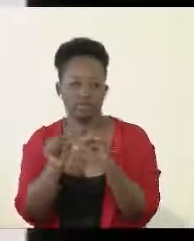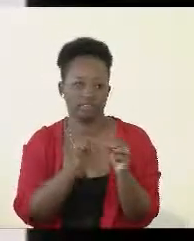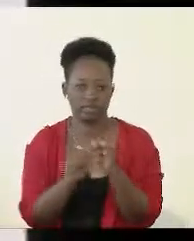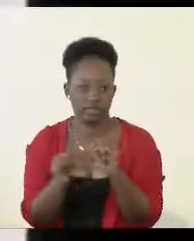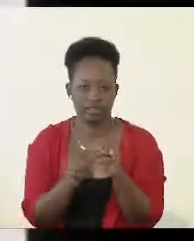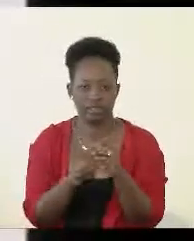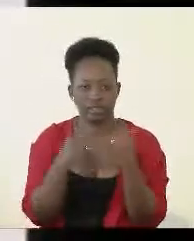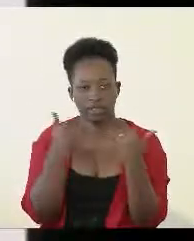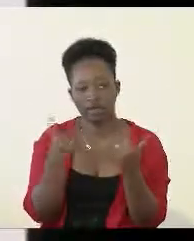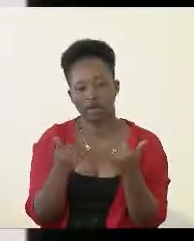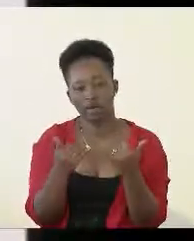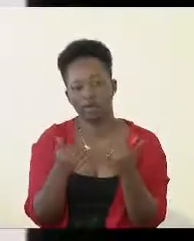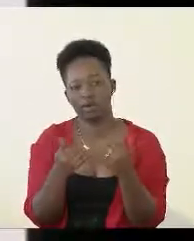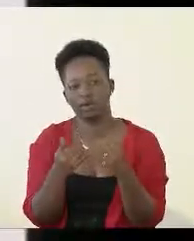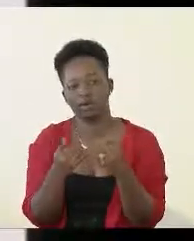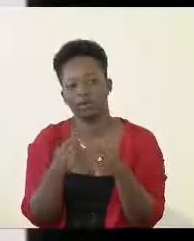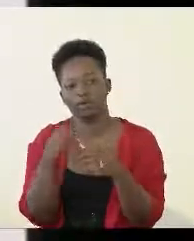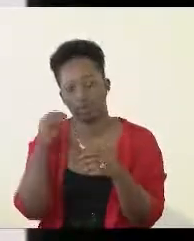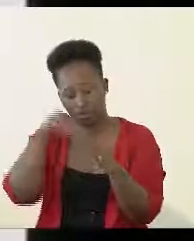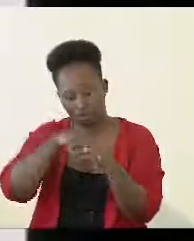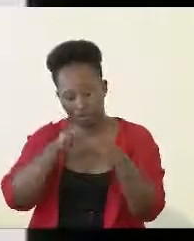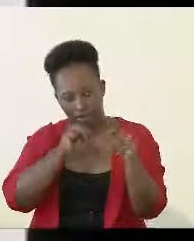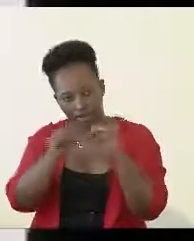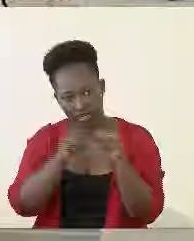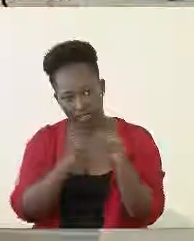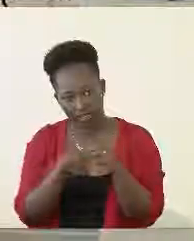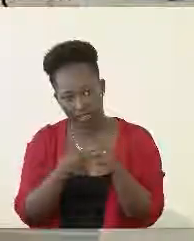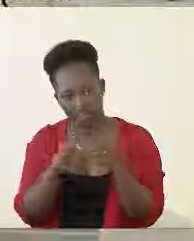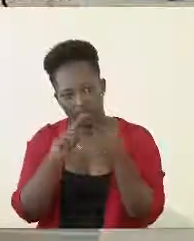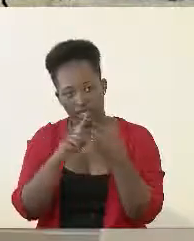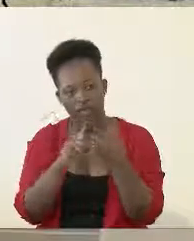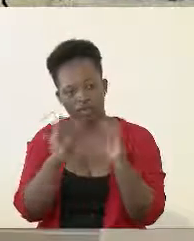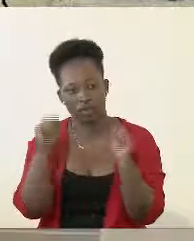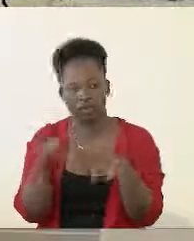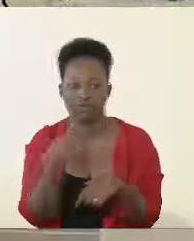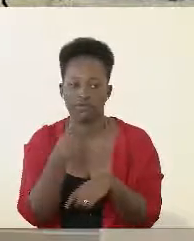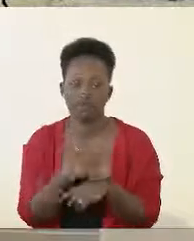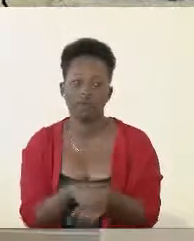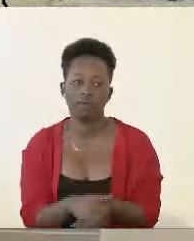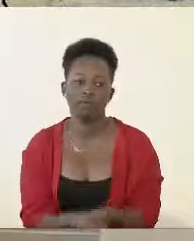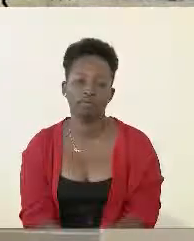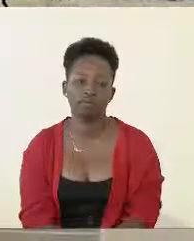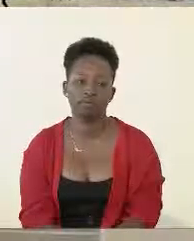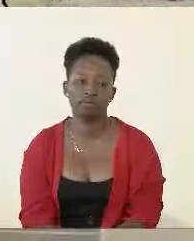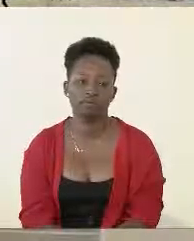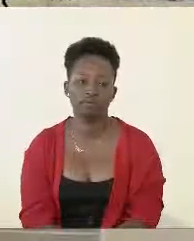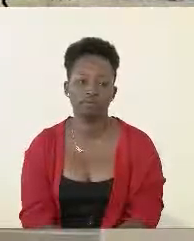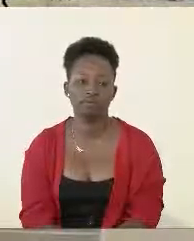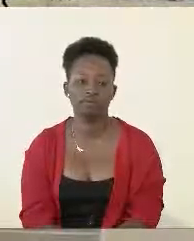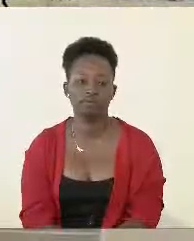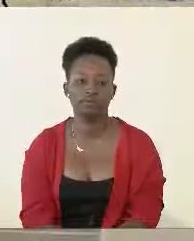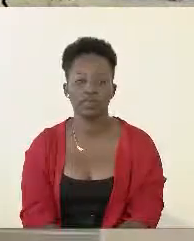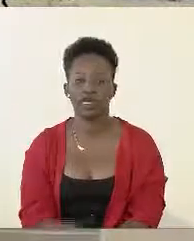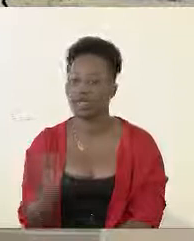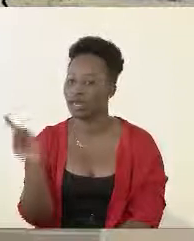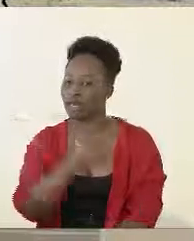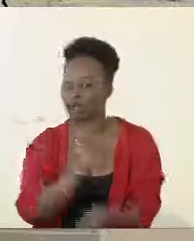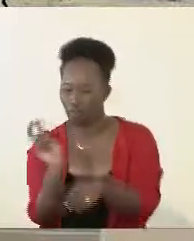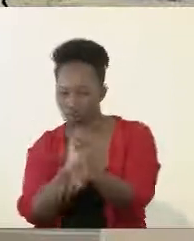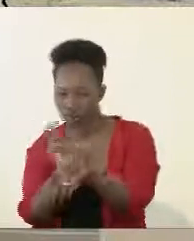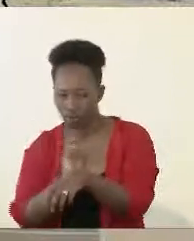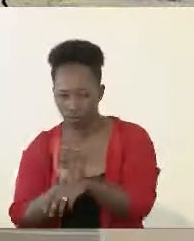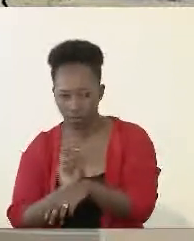taxes. Then we can go to part B of the question, so you can give more indicators of a declining business.